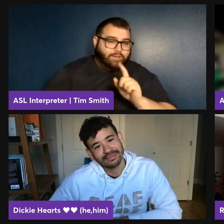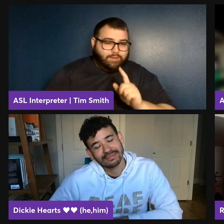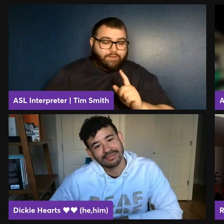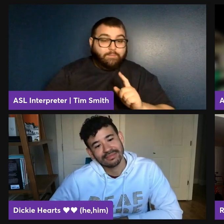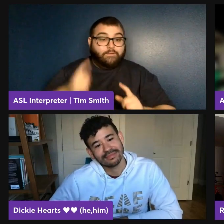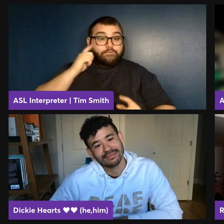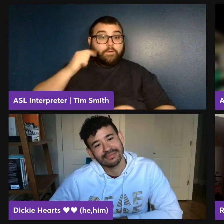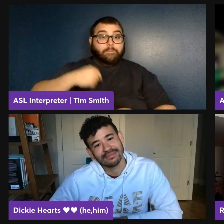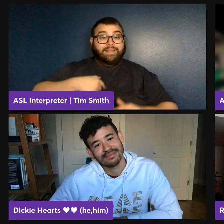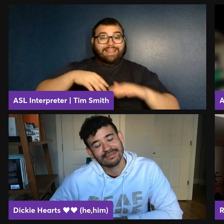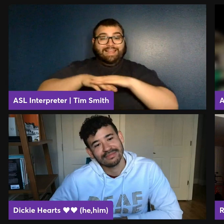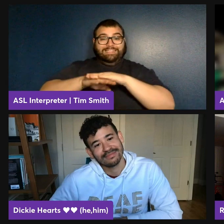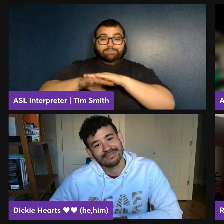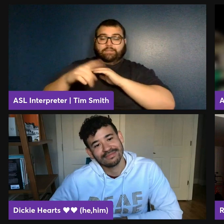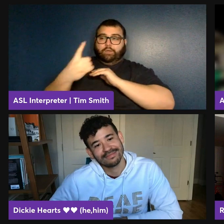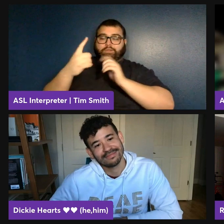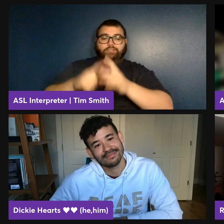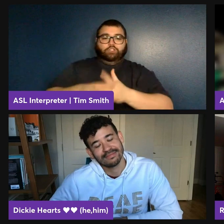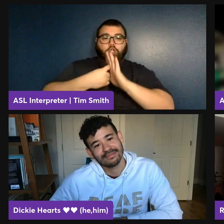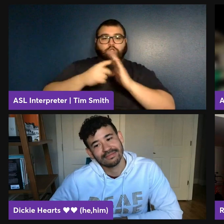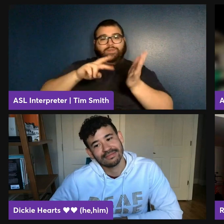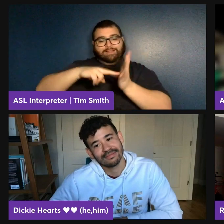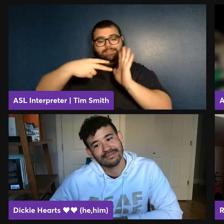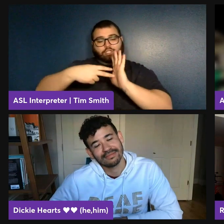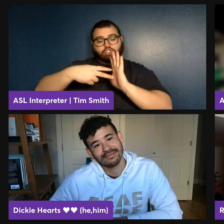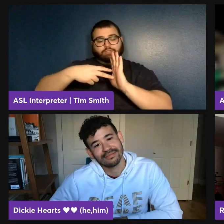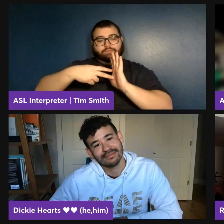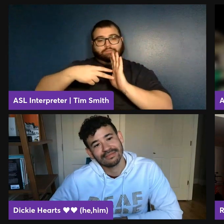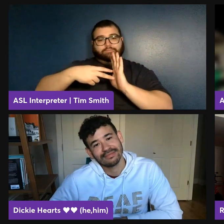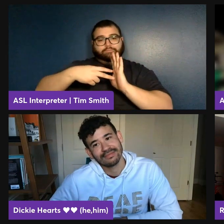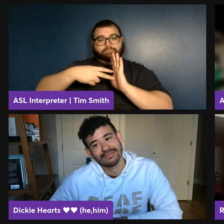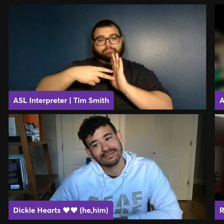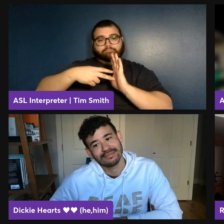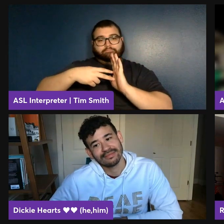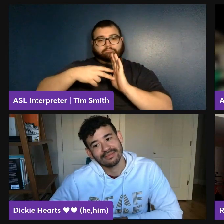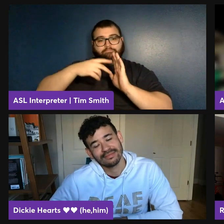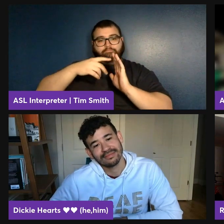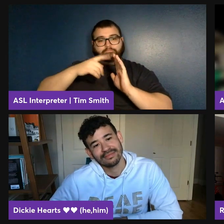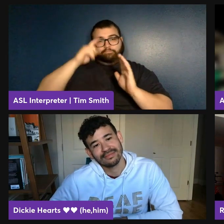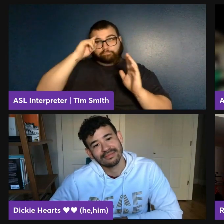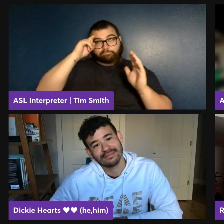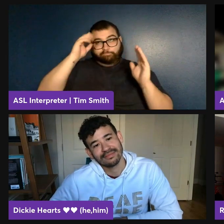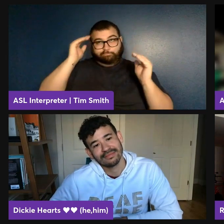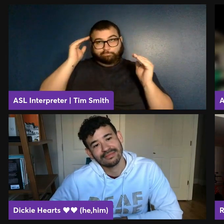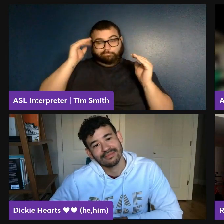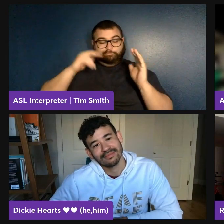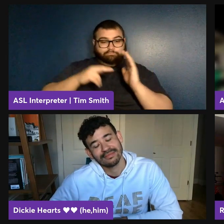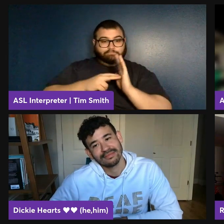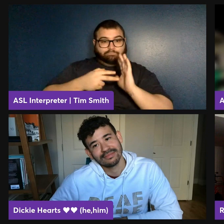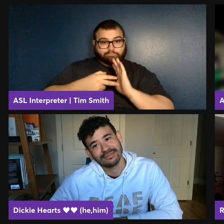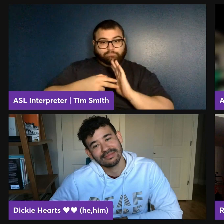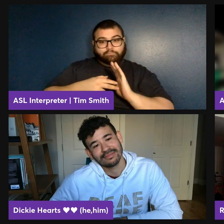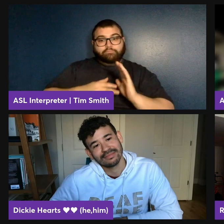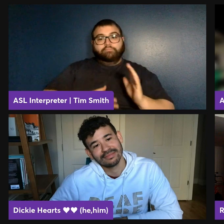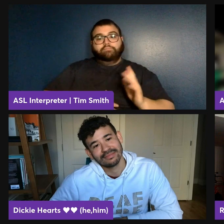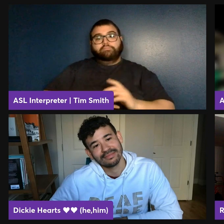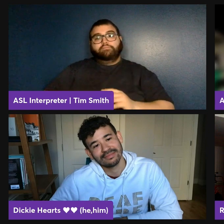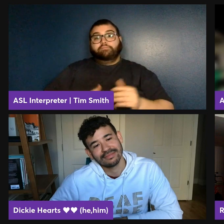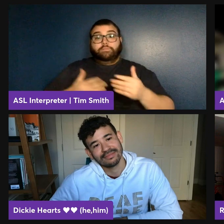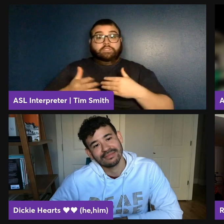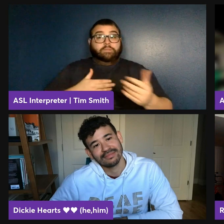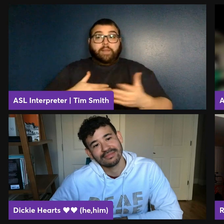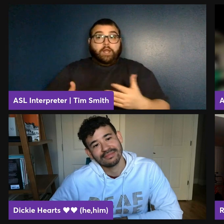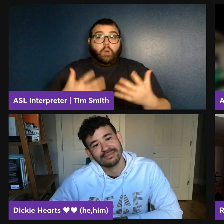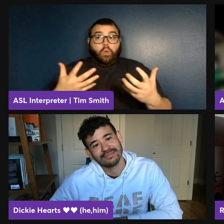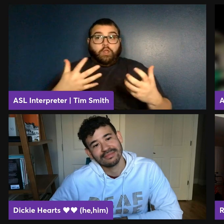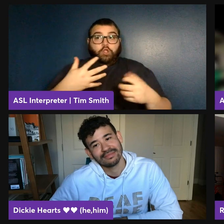accessibility always starts with intention. So no matter what you're creating in the